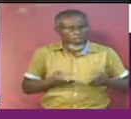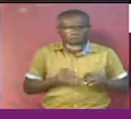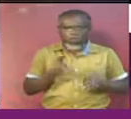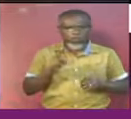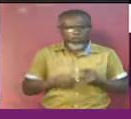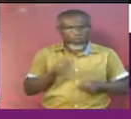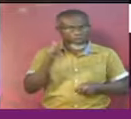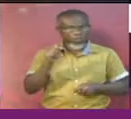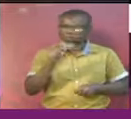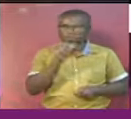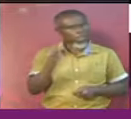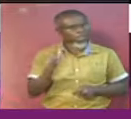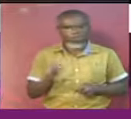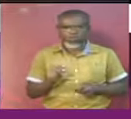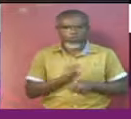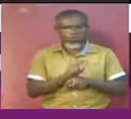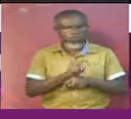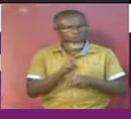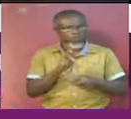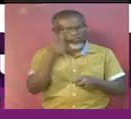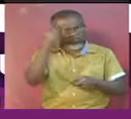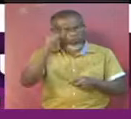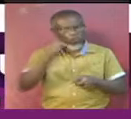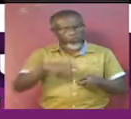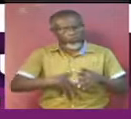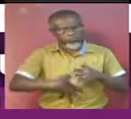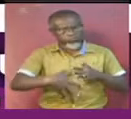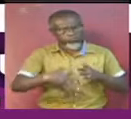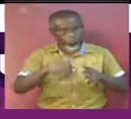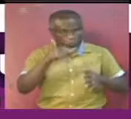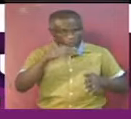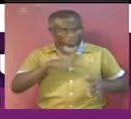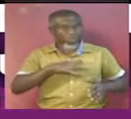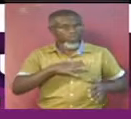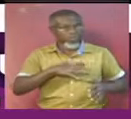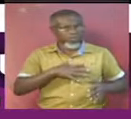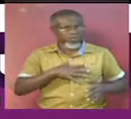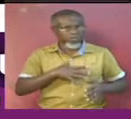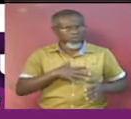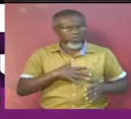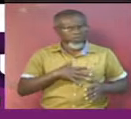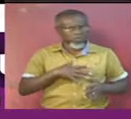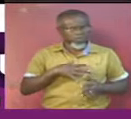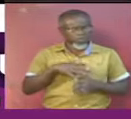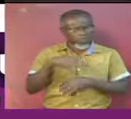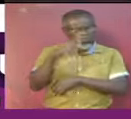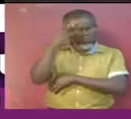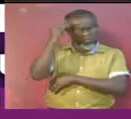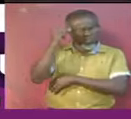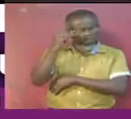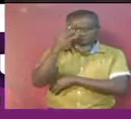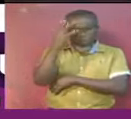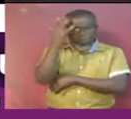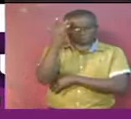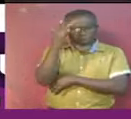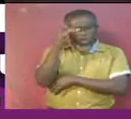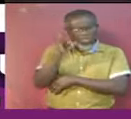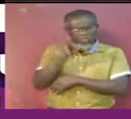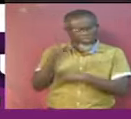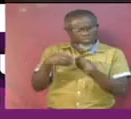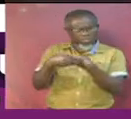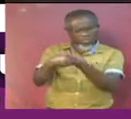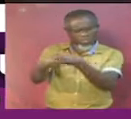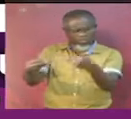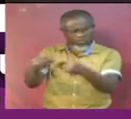vaccine have already begun rolling out, can the ministry say exactly why it is withholding this vaccine from that particular